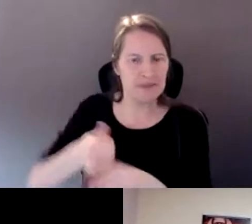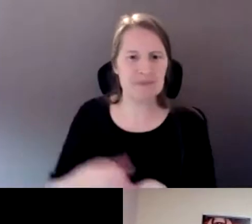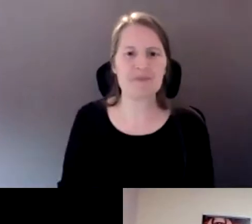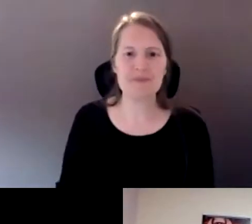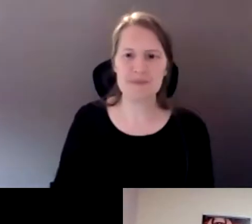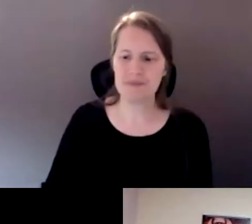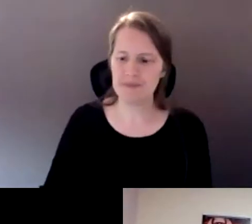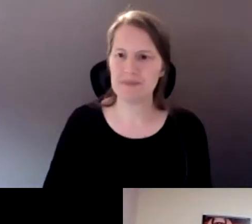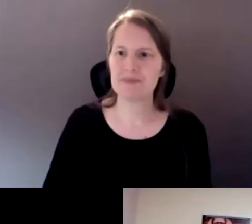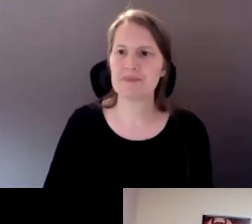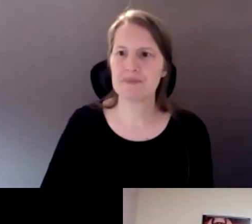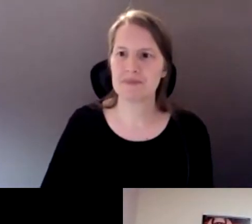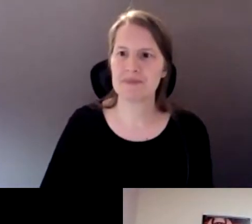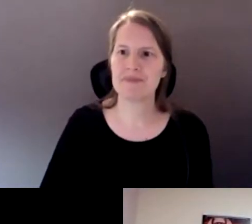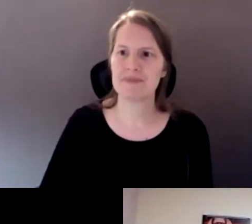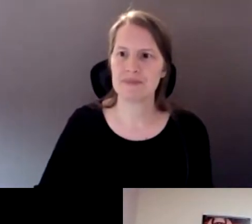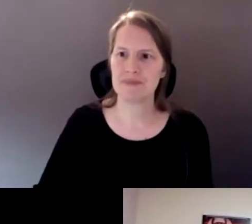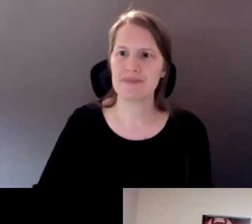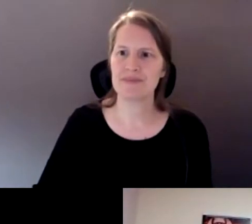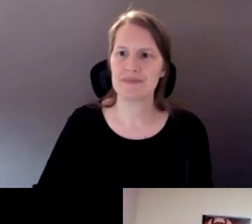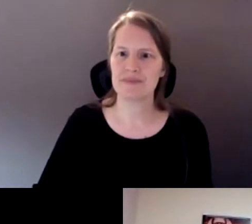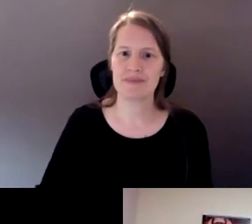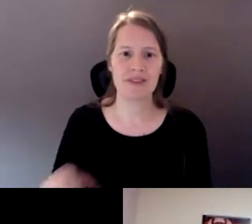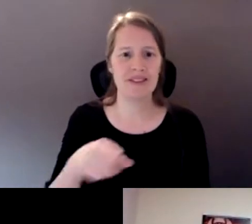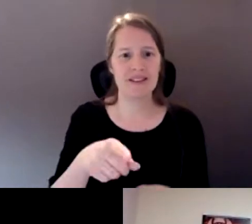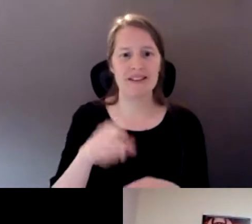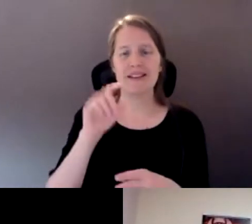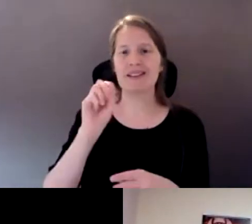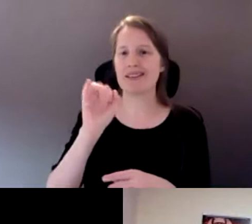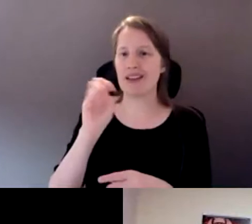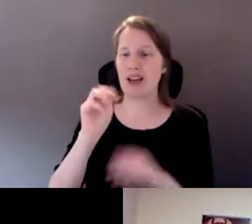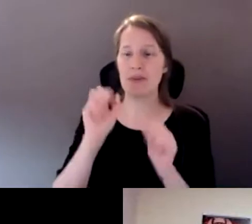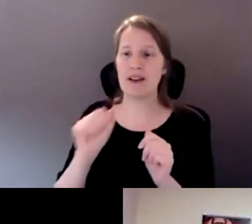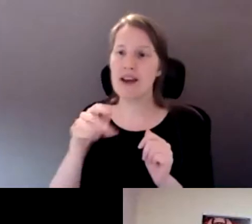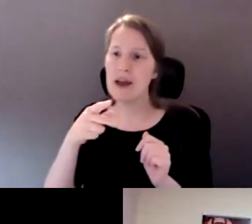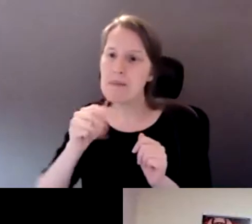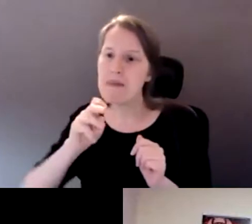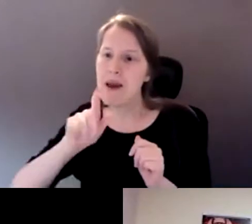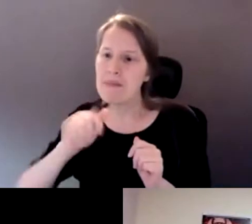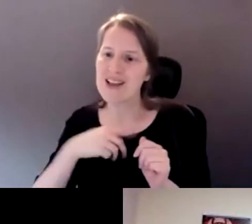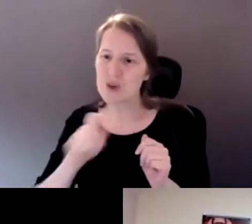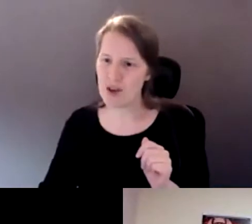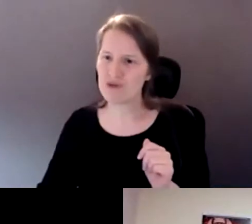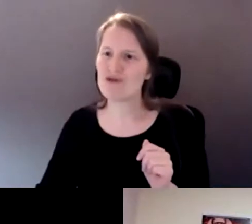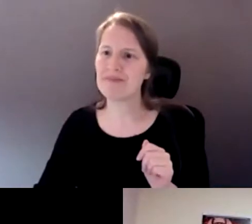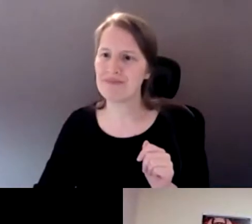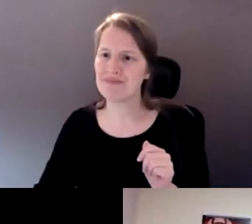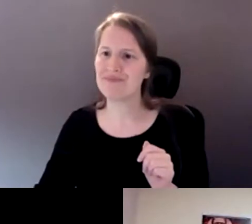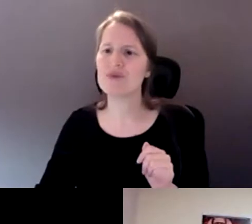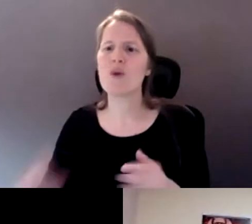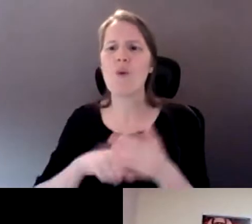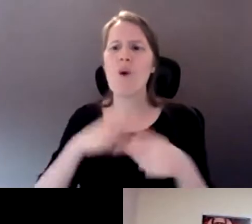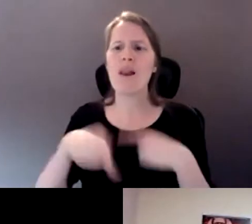in. We could swing geographically to answer Pamela Schmidt's question about the role of the Catholic Church